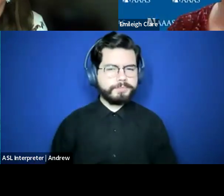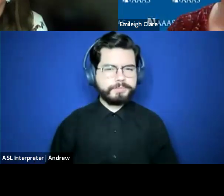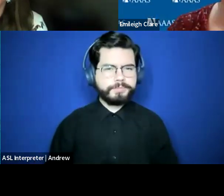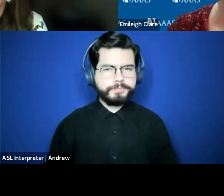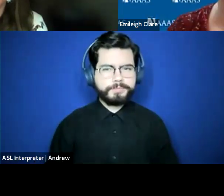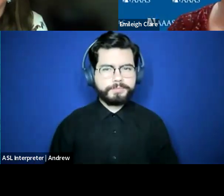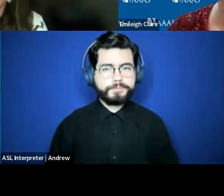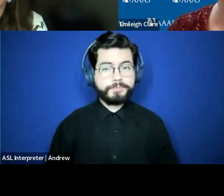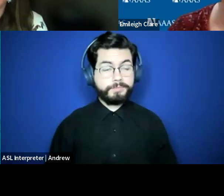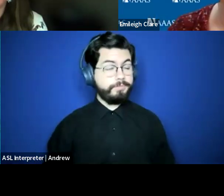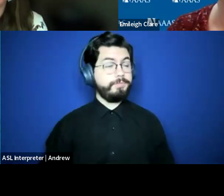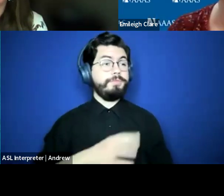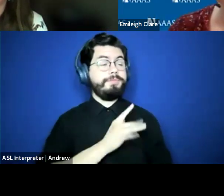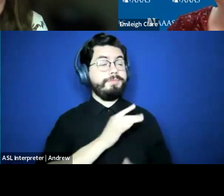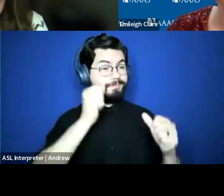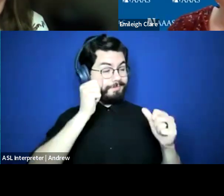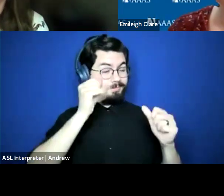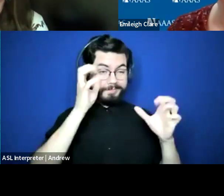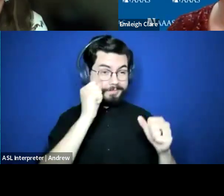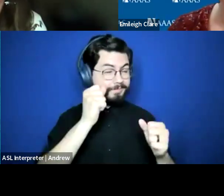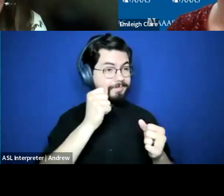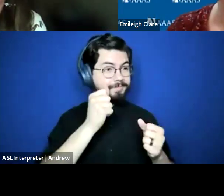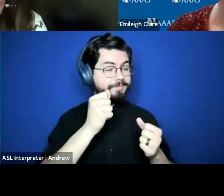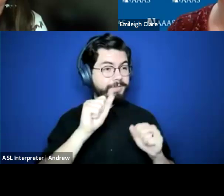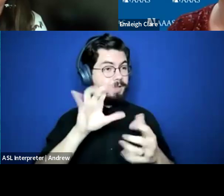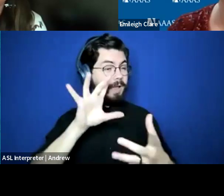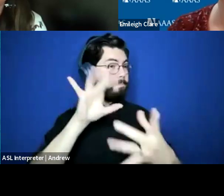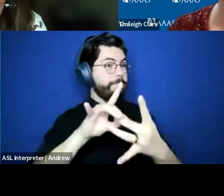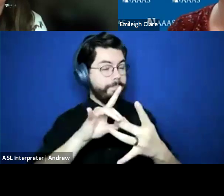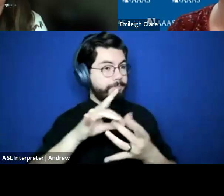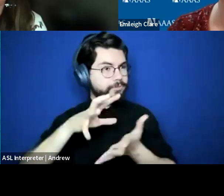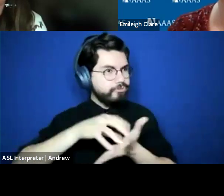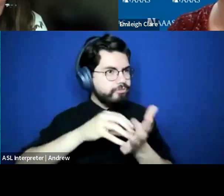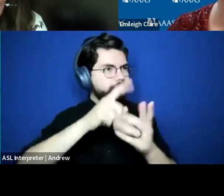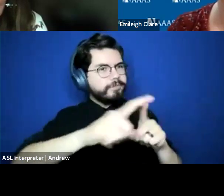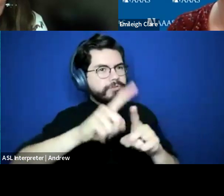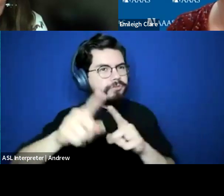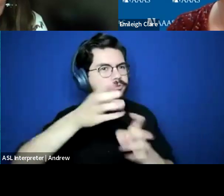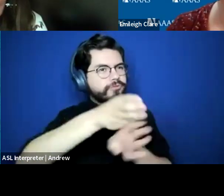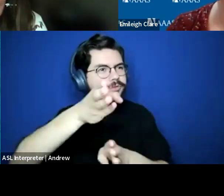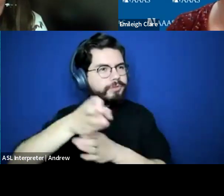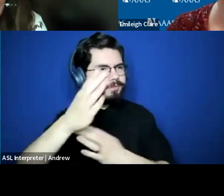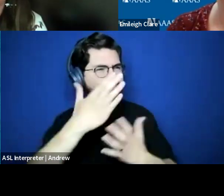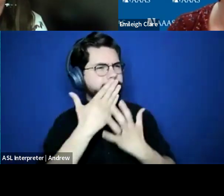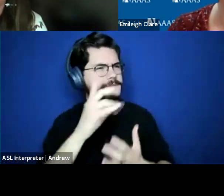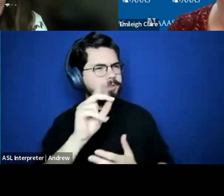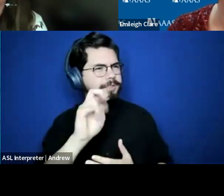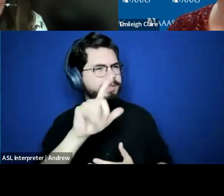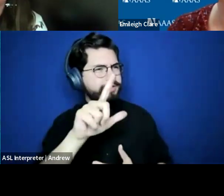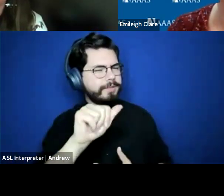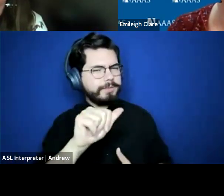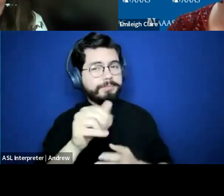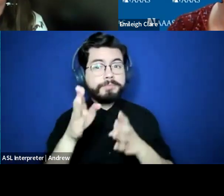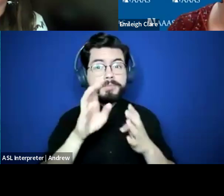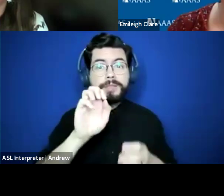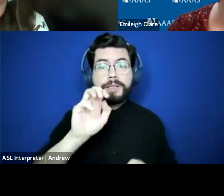Those all sound like incredible opportunities to get connected and learn more about those different career pathways. Thanks so much for sharing, Daniela.